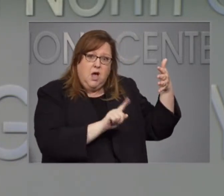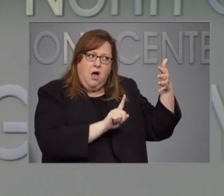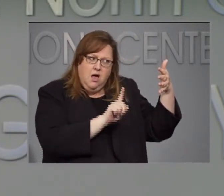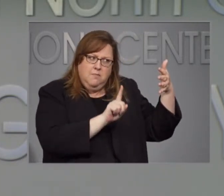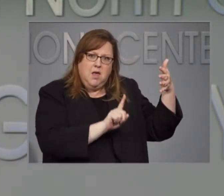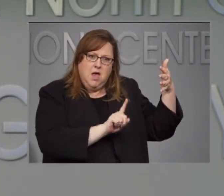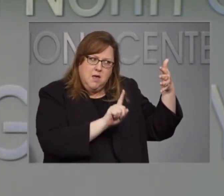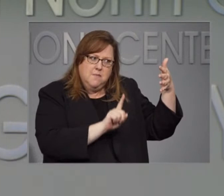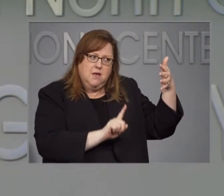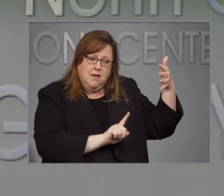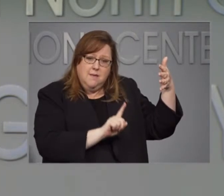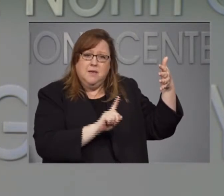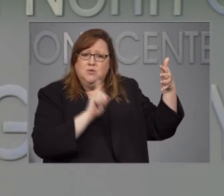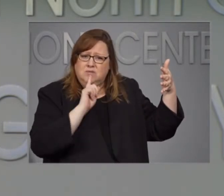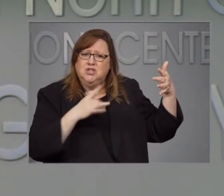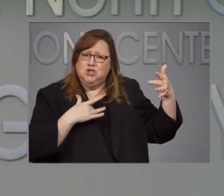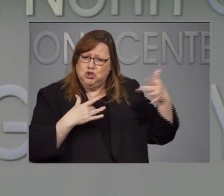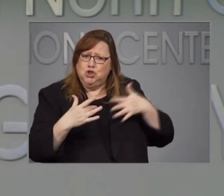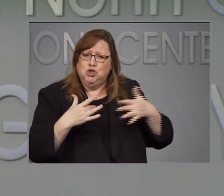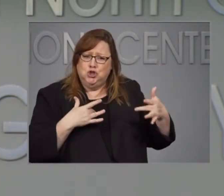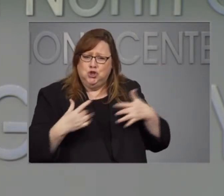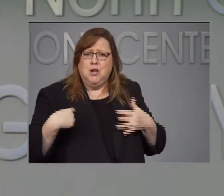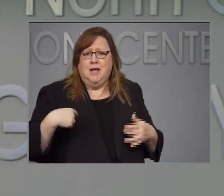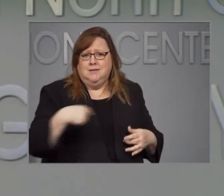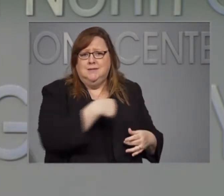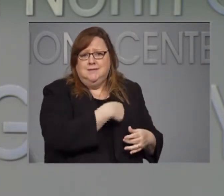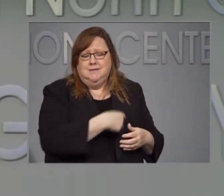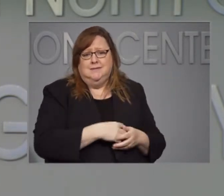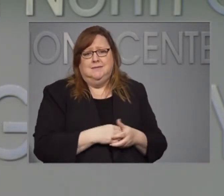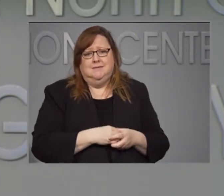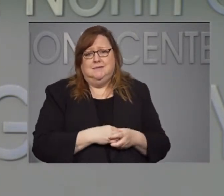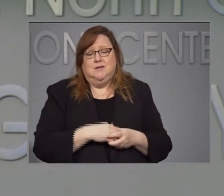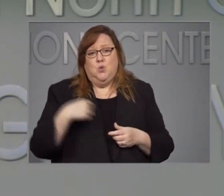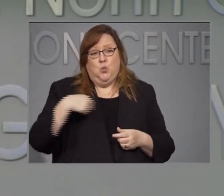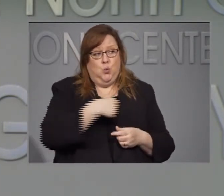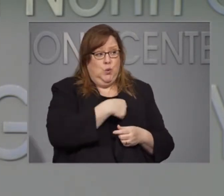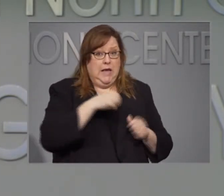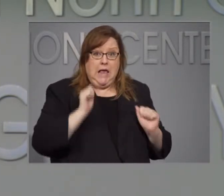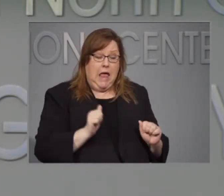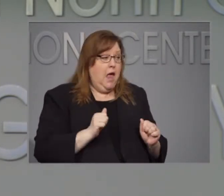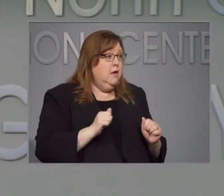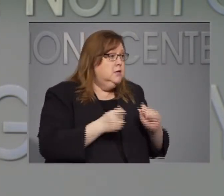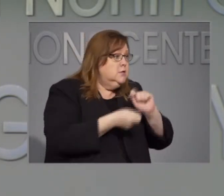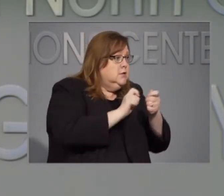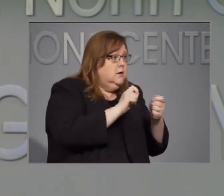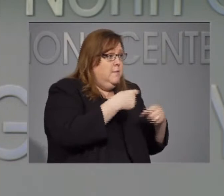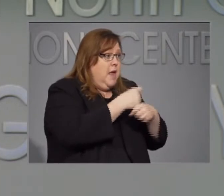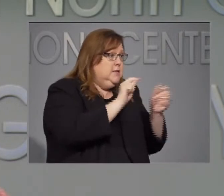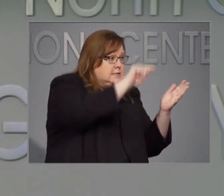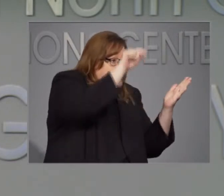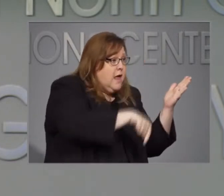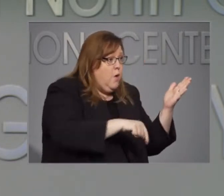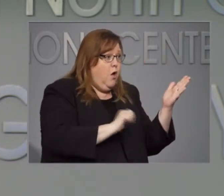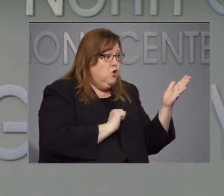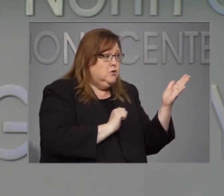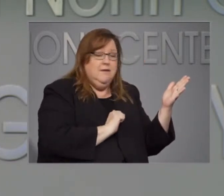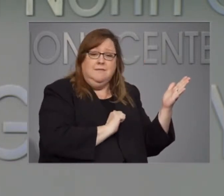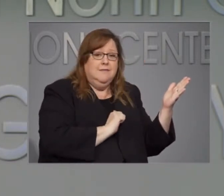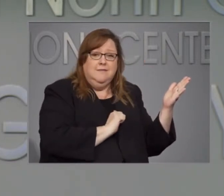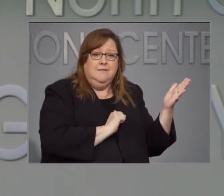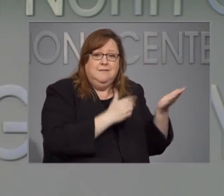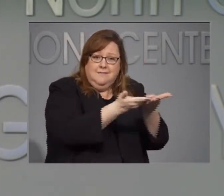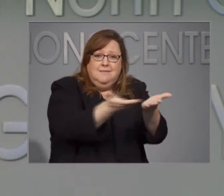we think the public, the people of North Carolina, can play a significant role in our ability